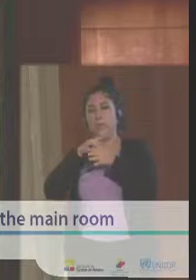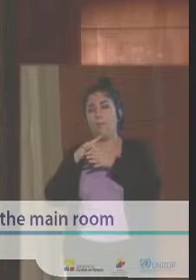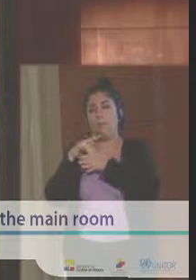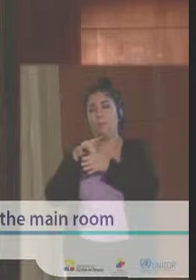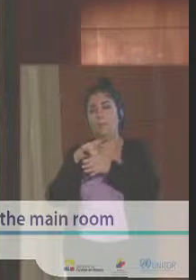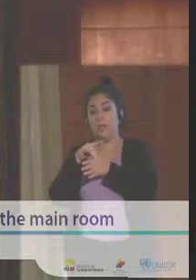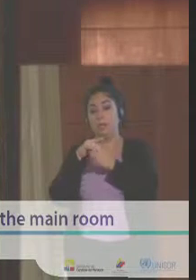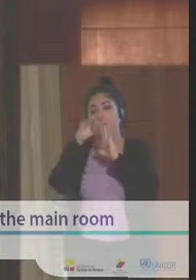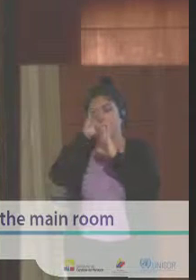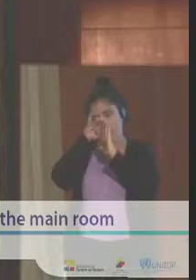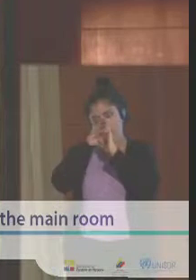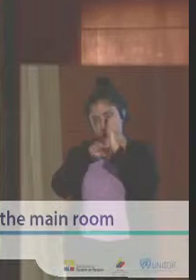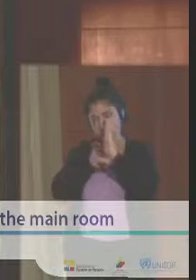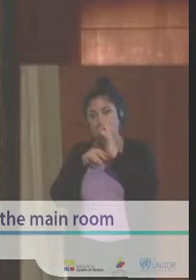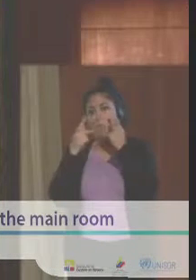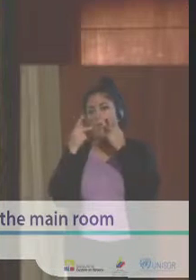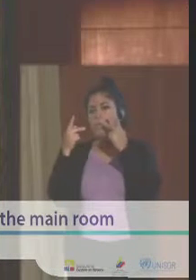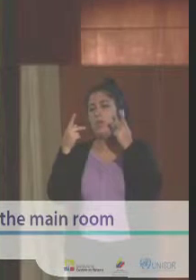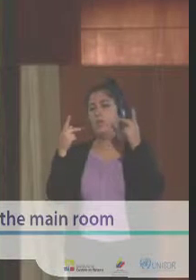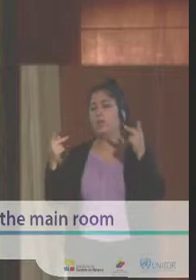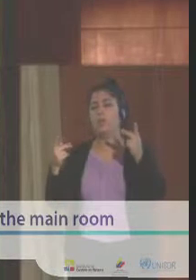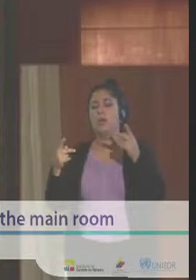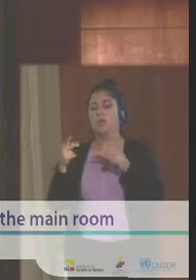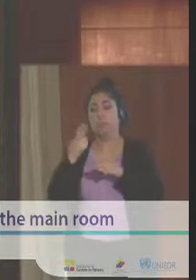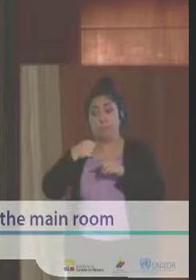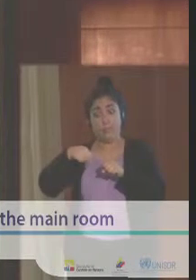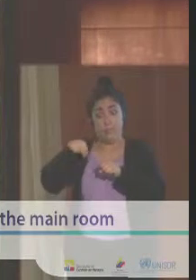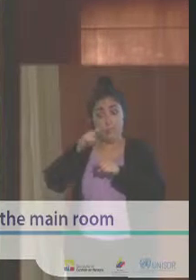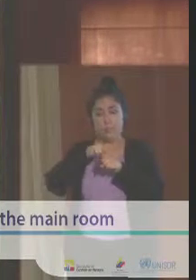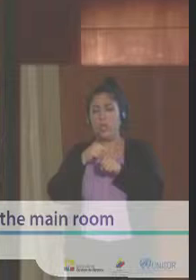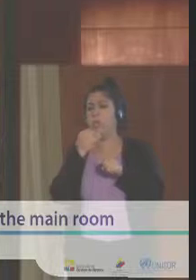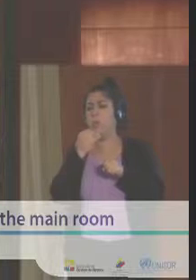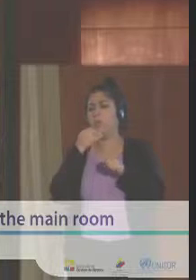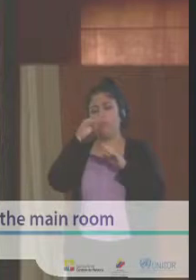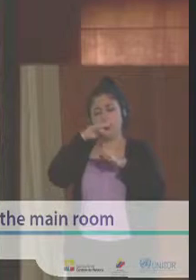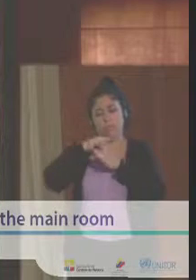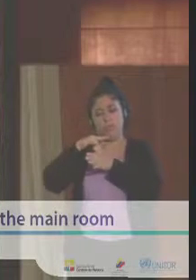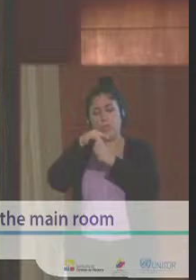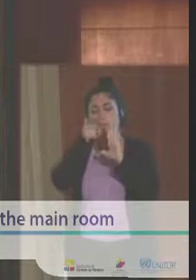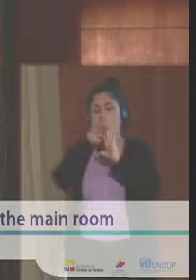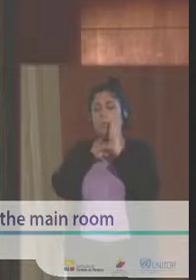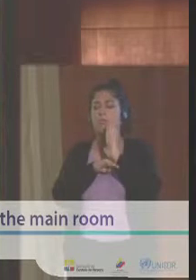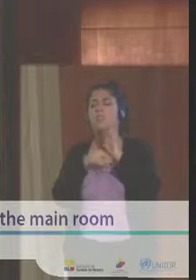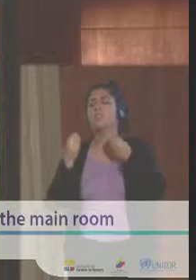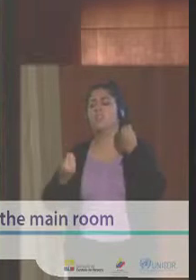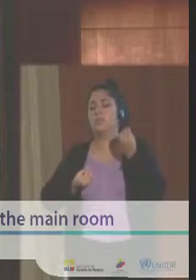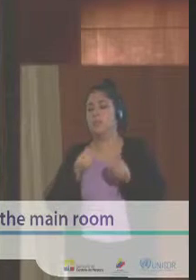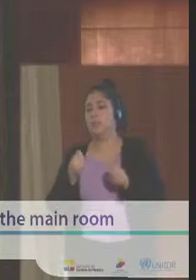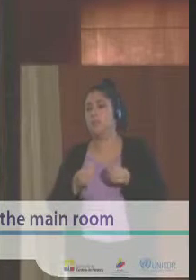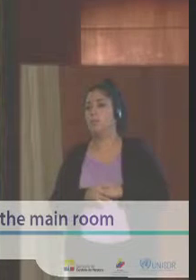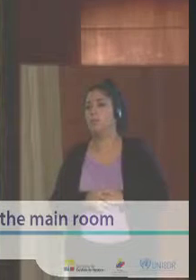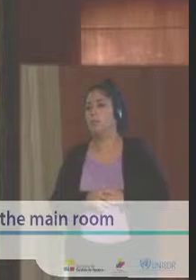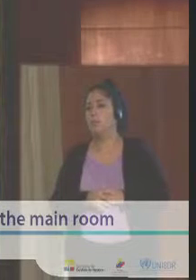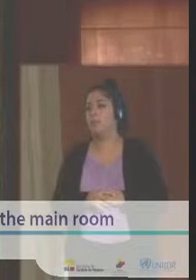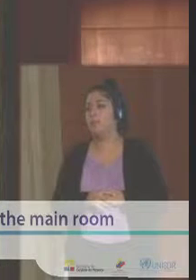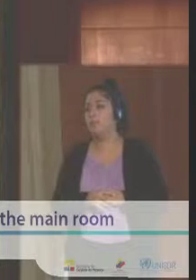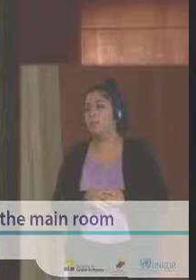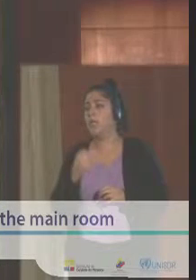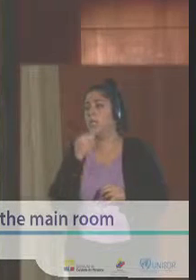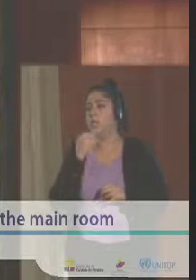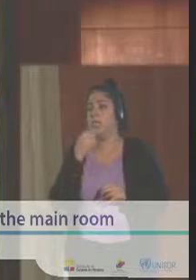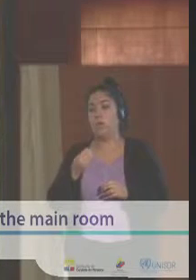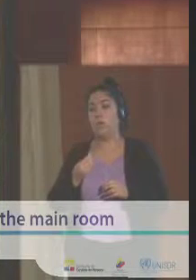within the national policy, we can observe that we have